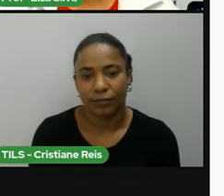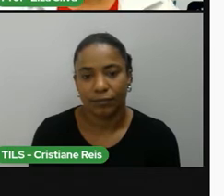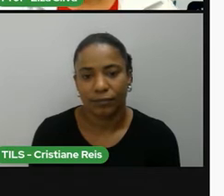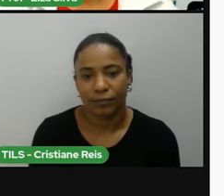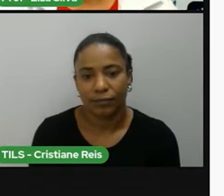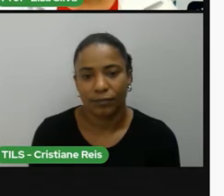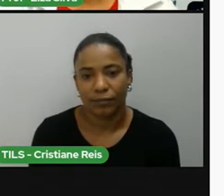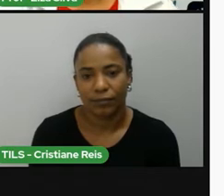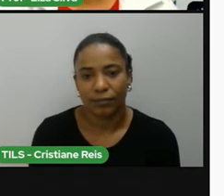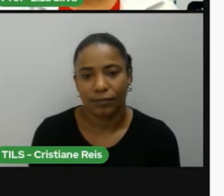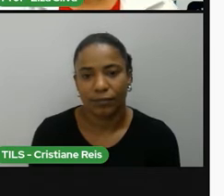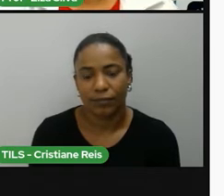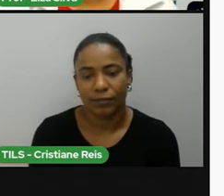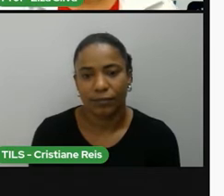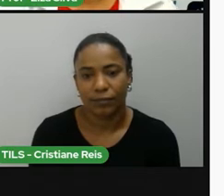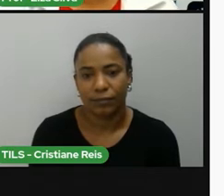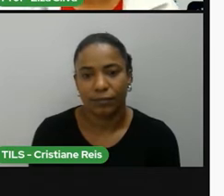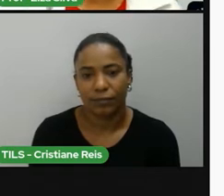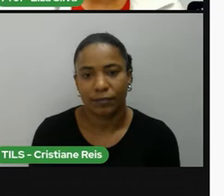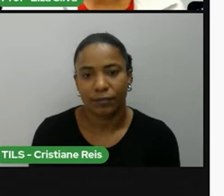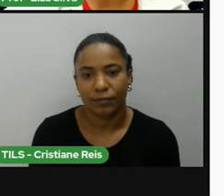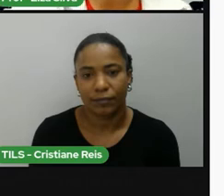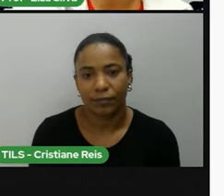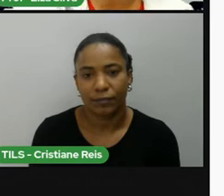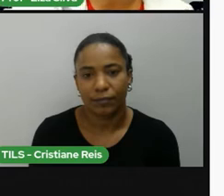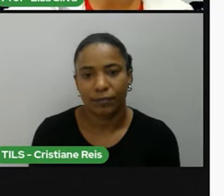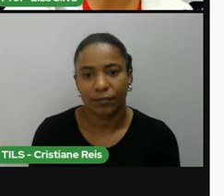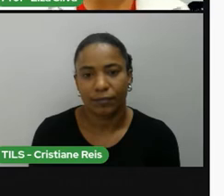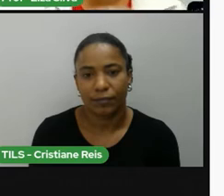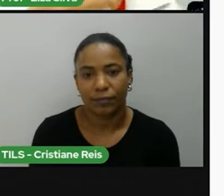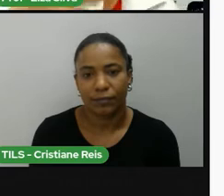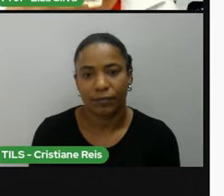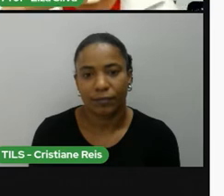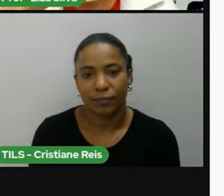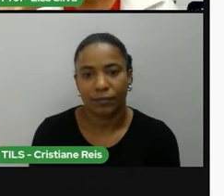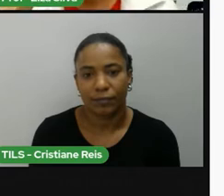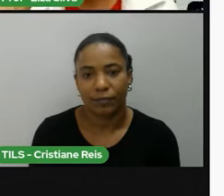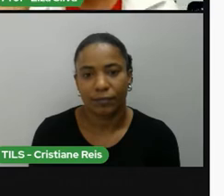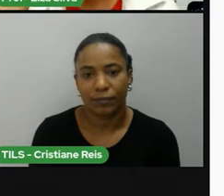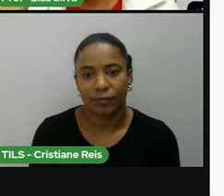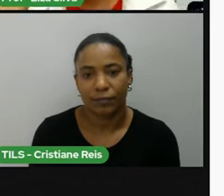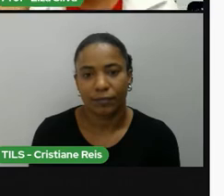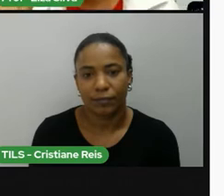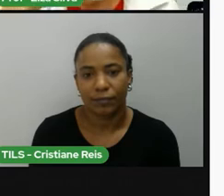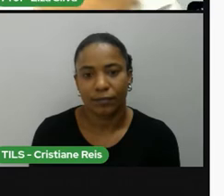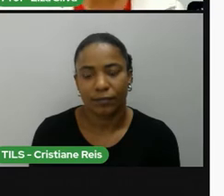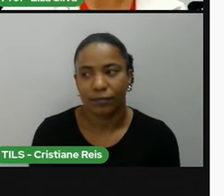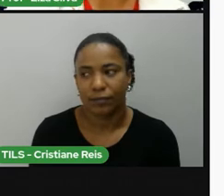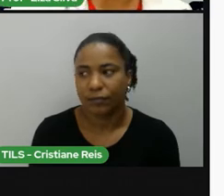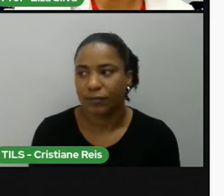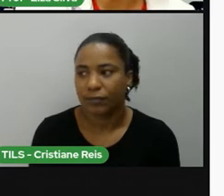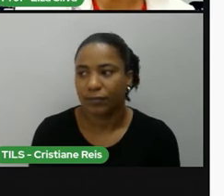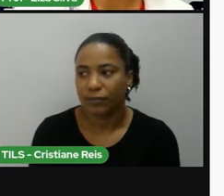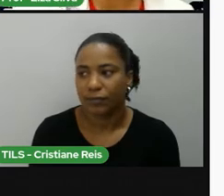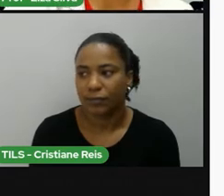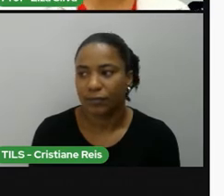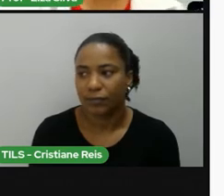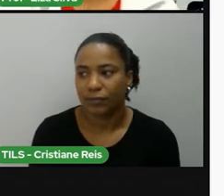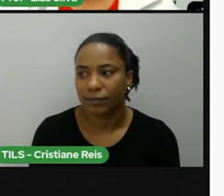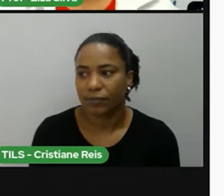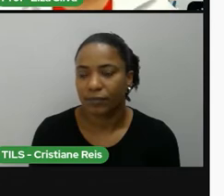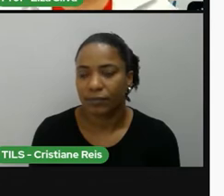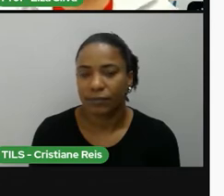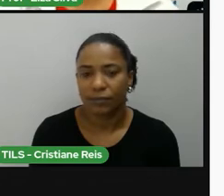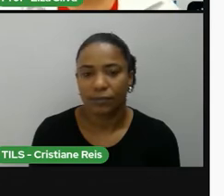opposed to American involvement in the Vietnam War because it took money and resources that could have been spent on social welfare at home. In 1968,